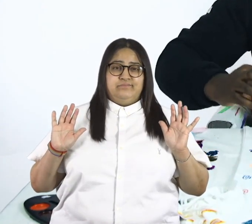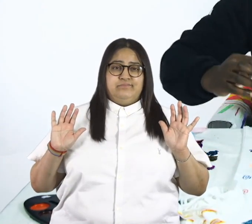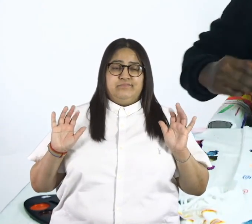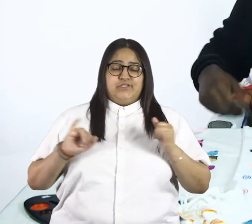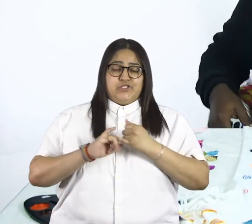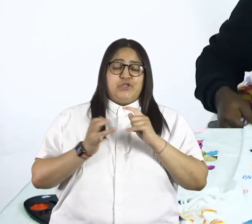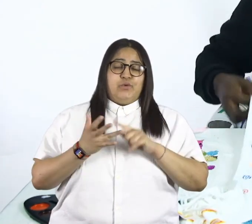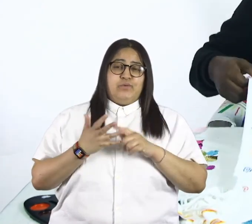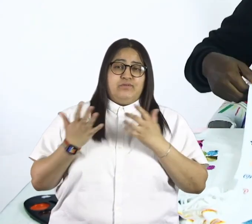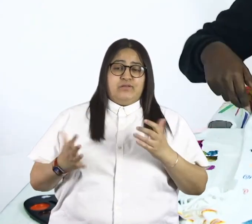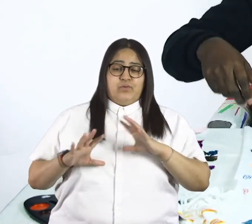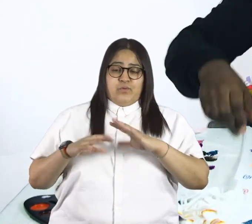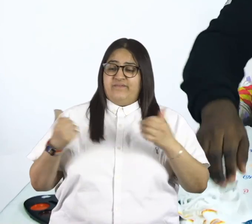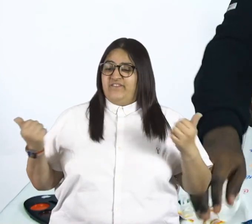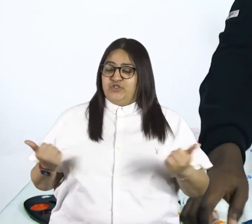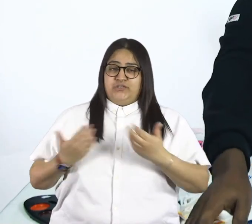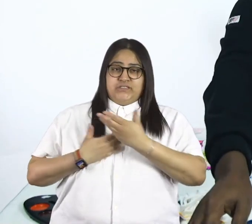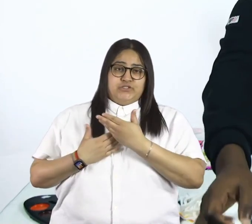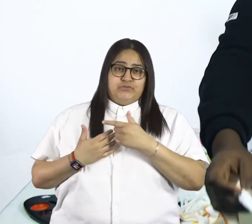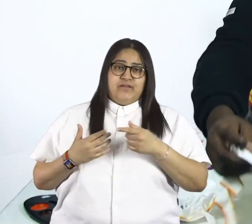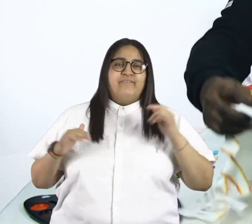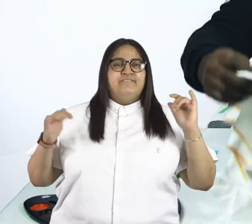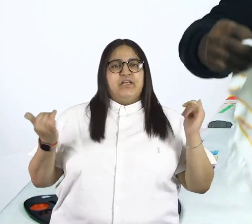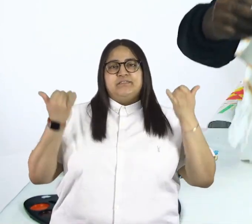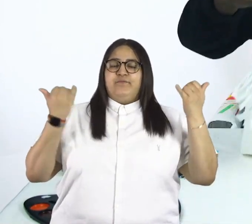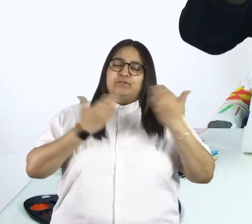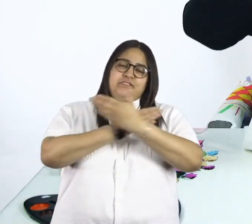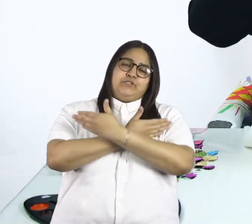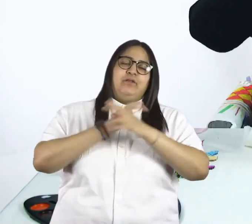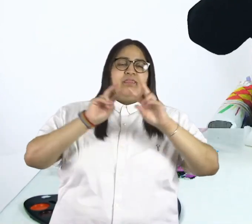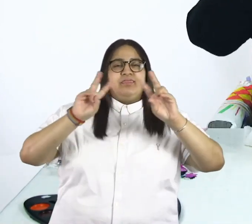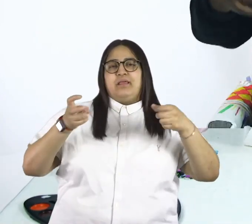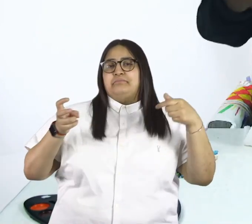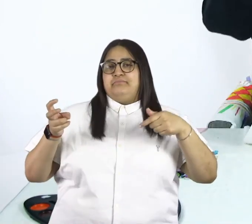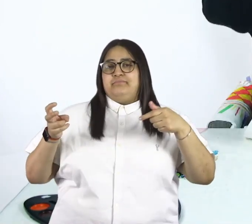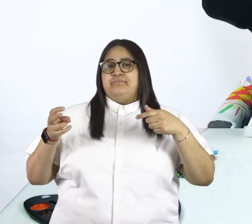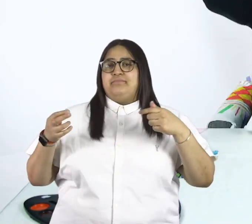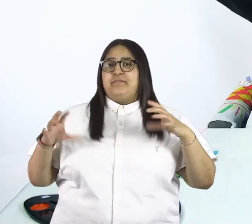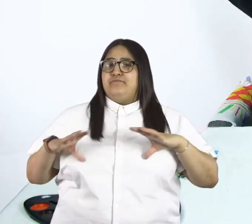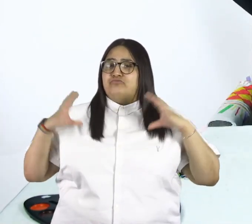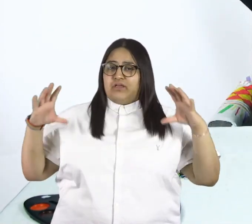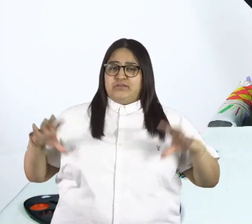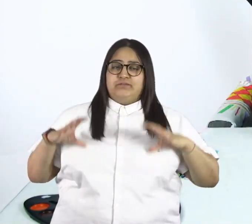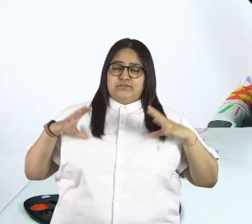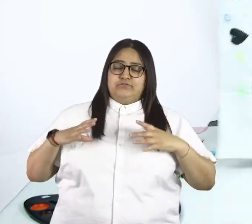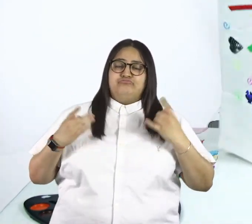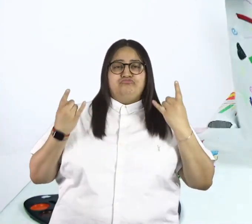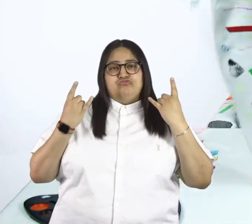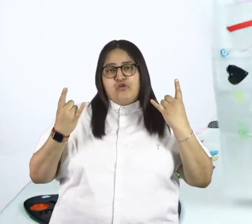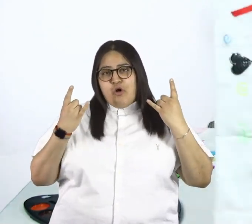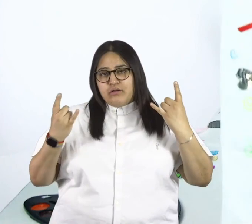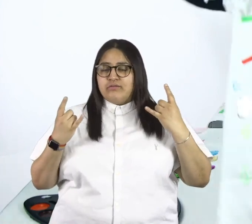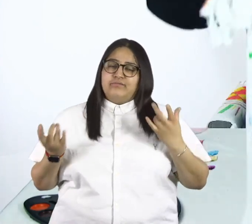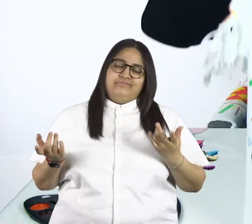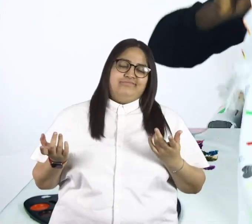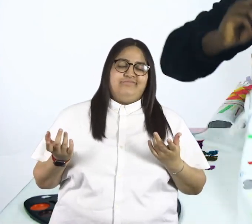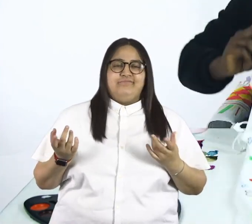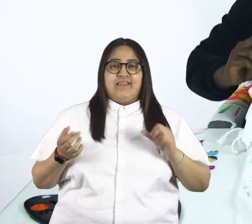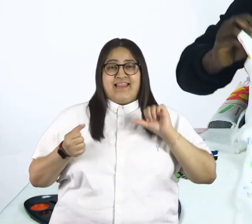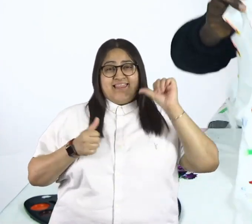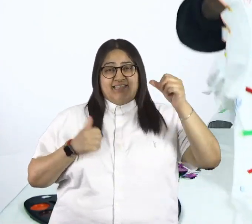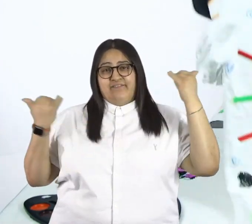So pretty much my festival theme based t-shirt is ready for me to rock and roll to the next